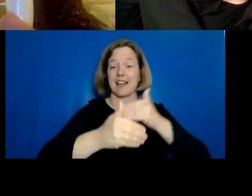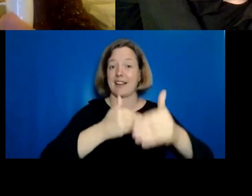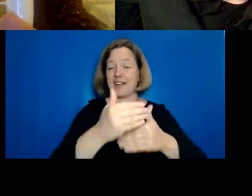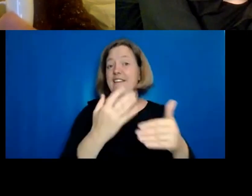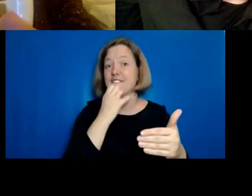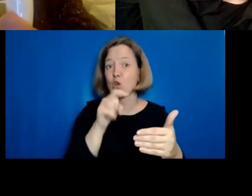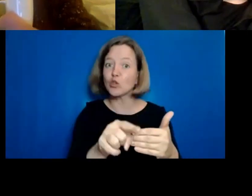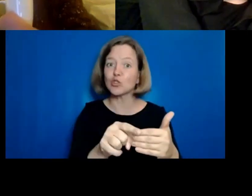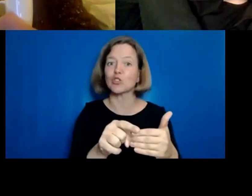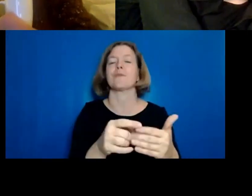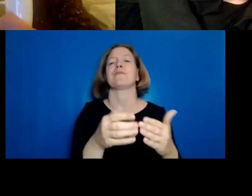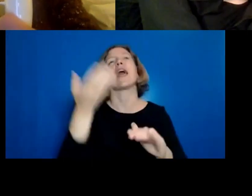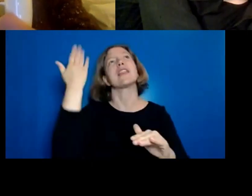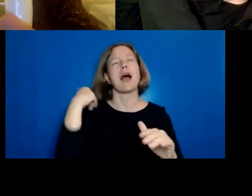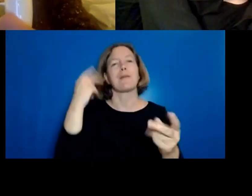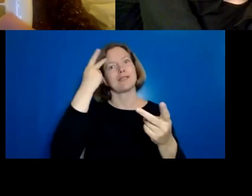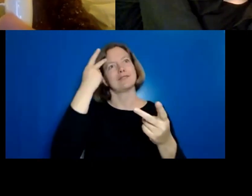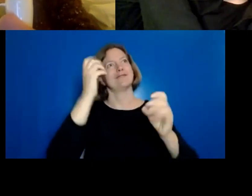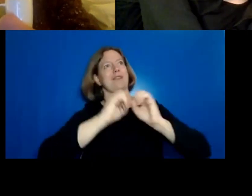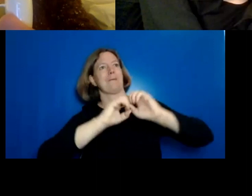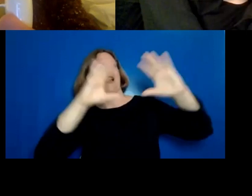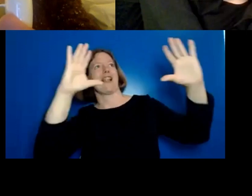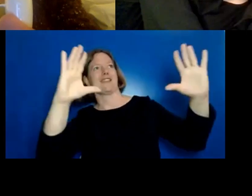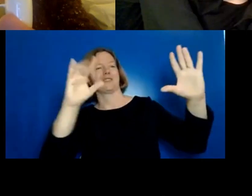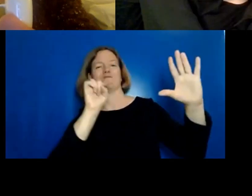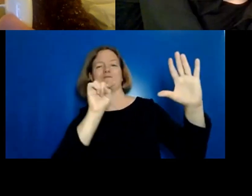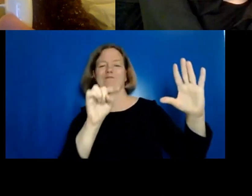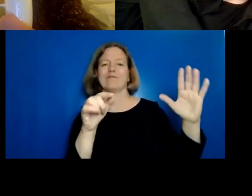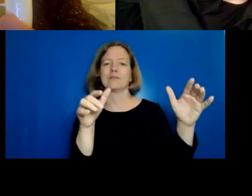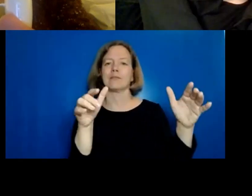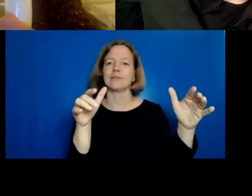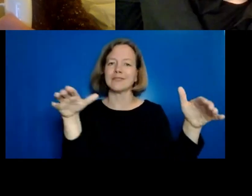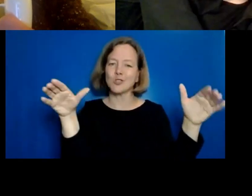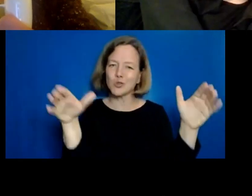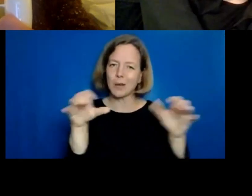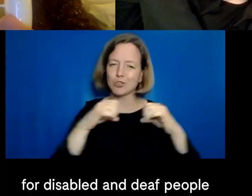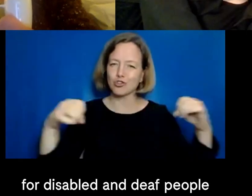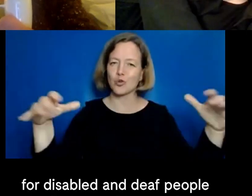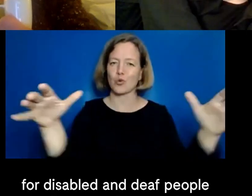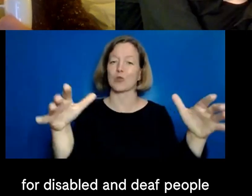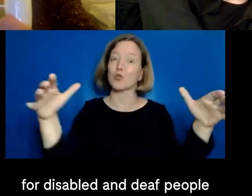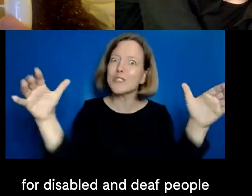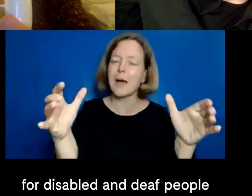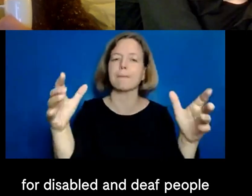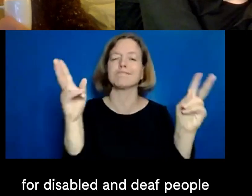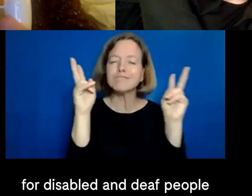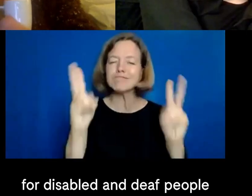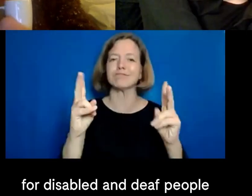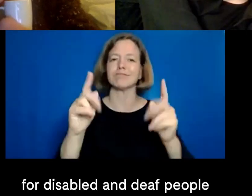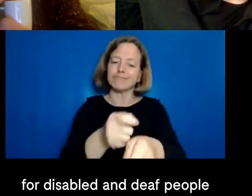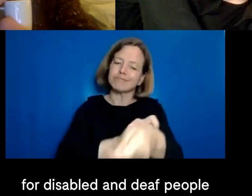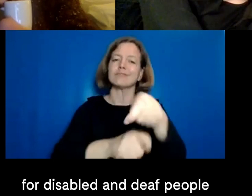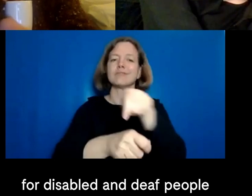of creating this room together as part of a safer space for disabled and